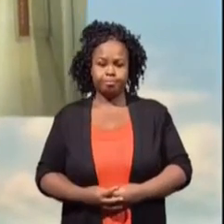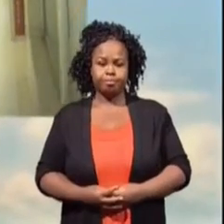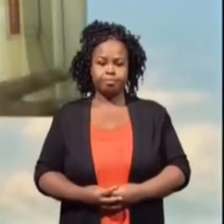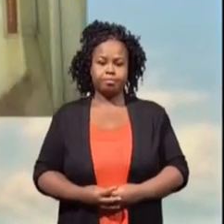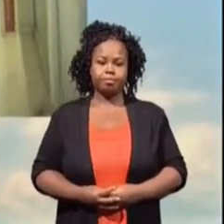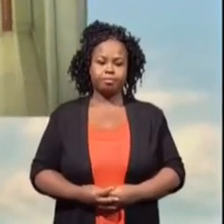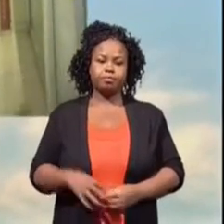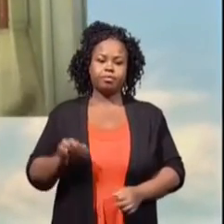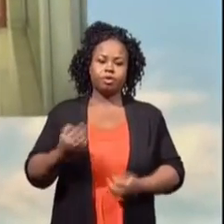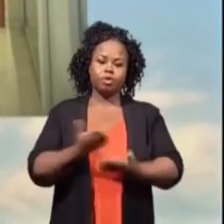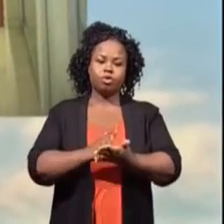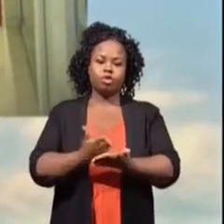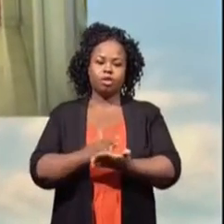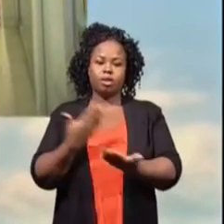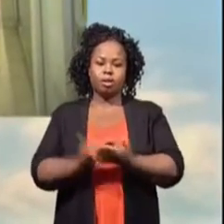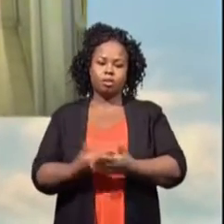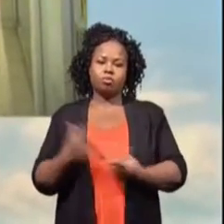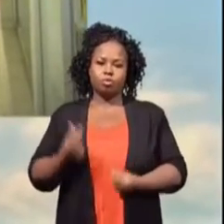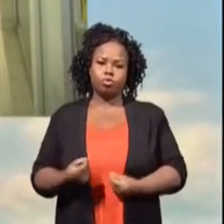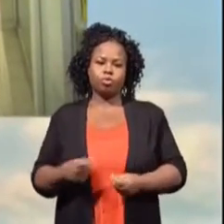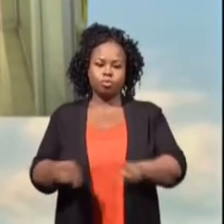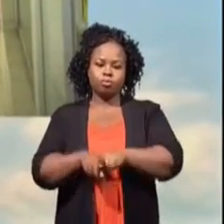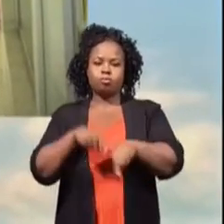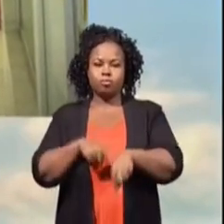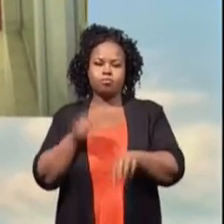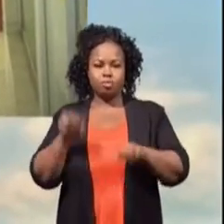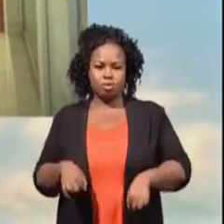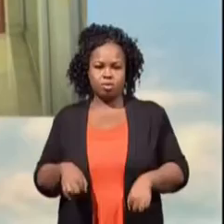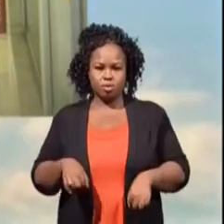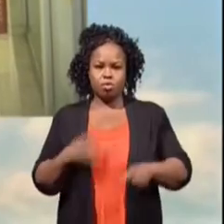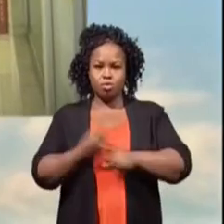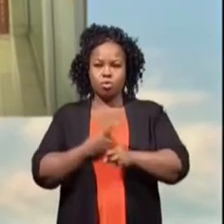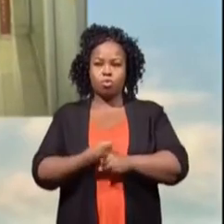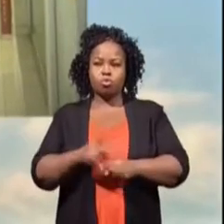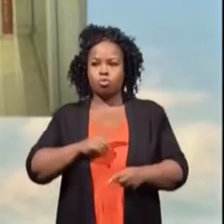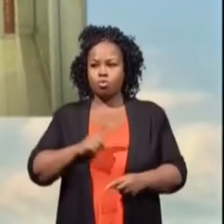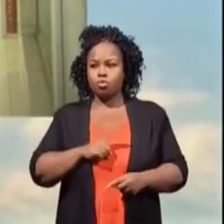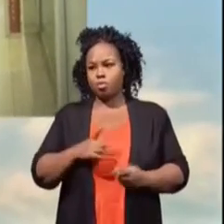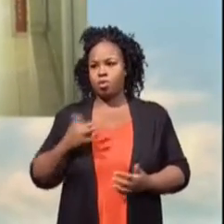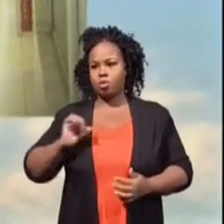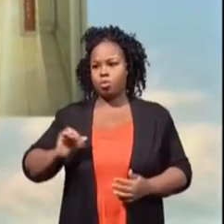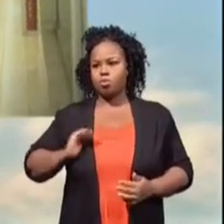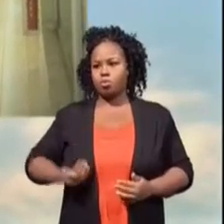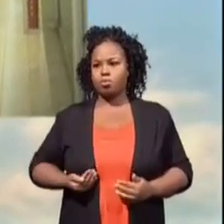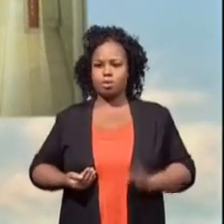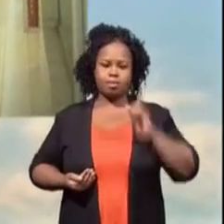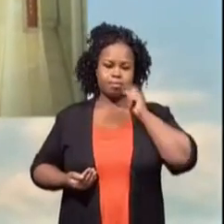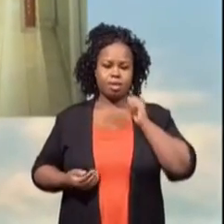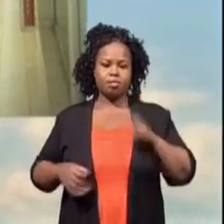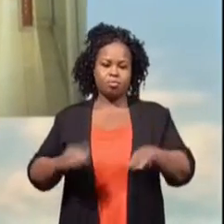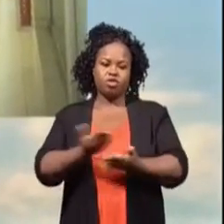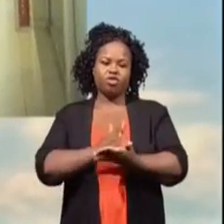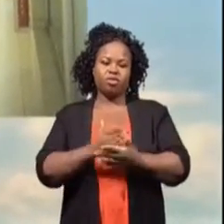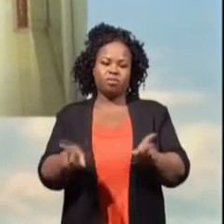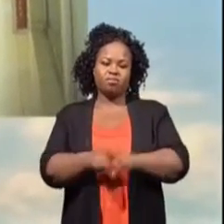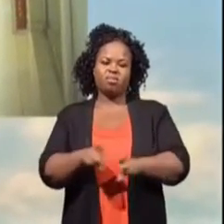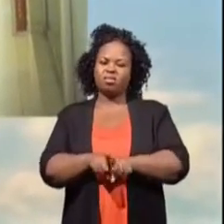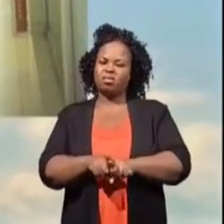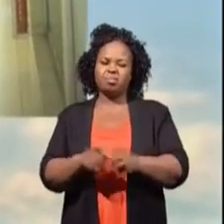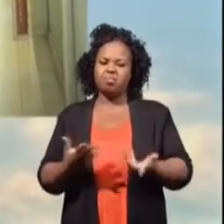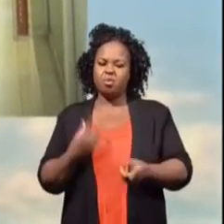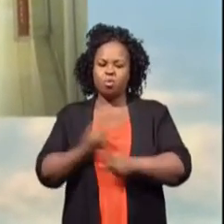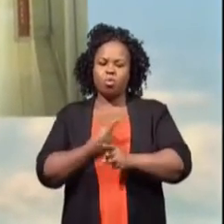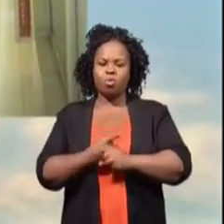man. Bangawa share, bakunubenza izinto kanye kanye, bakunubenza izinto umuntu osifazana azindayo nomuntu osifisa azindayo.